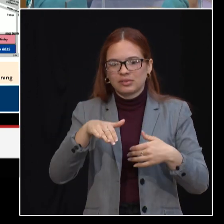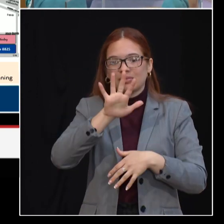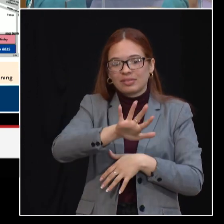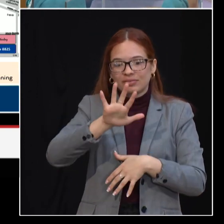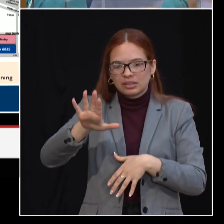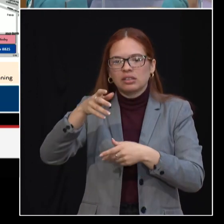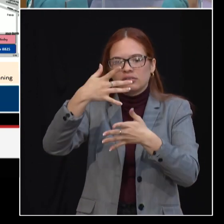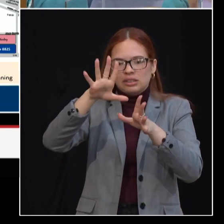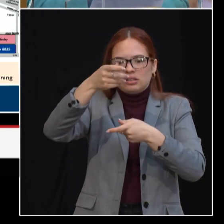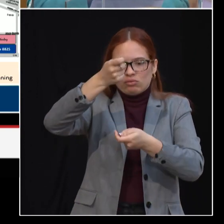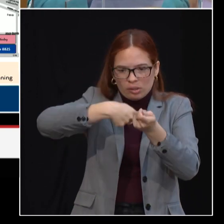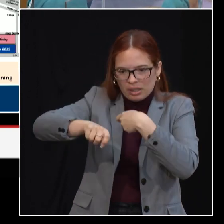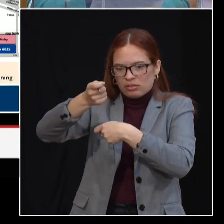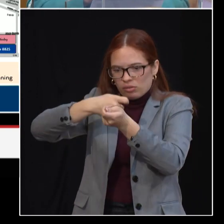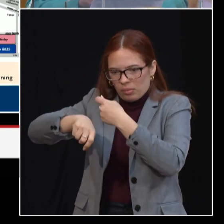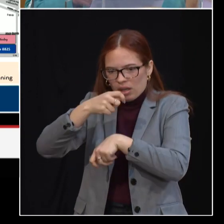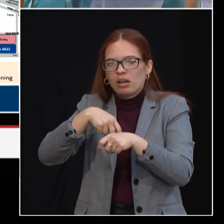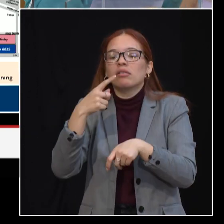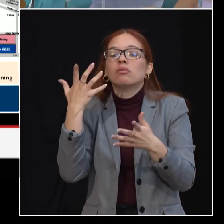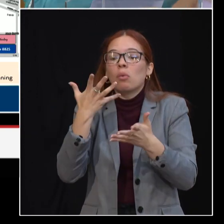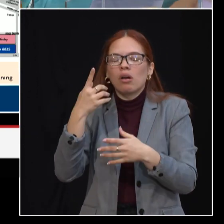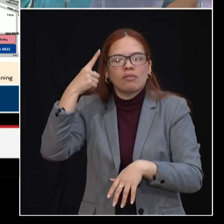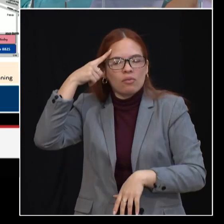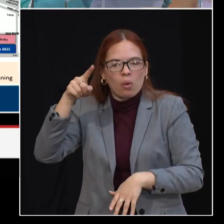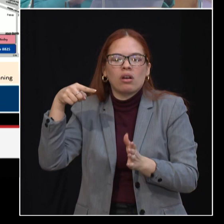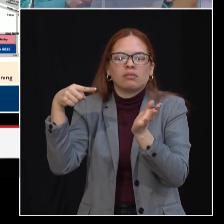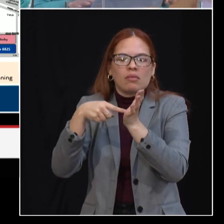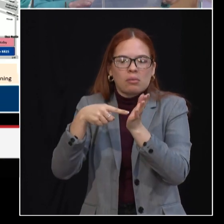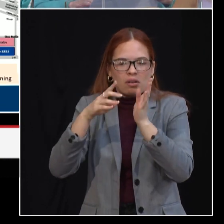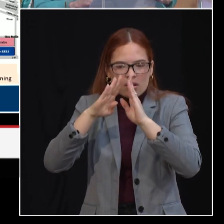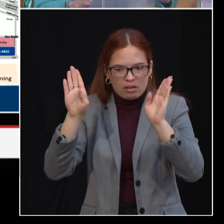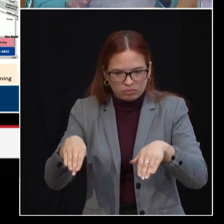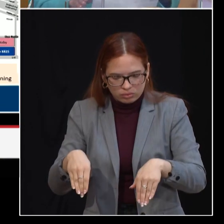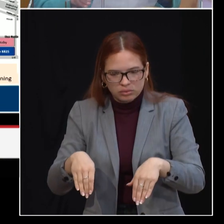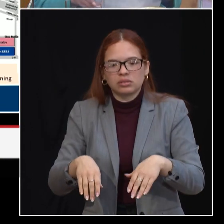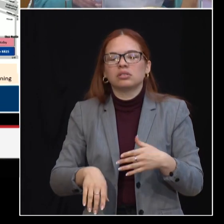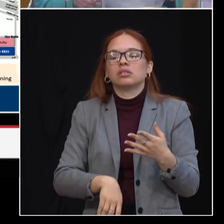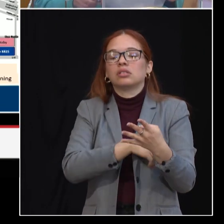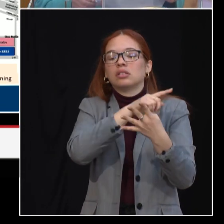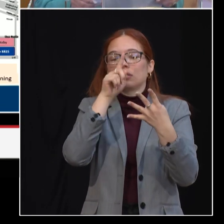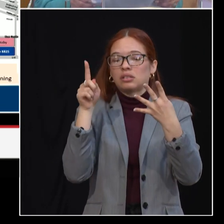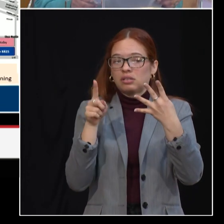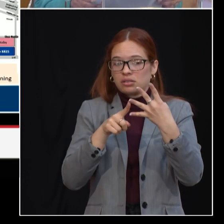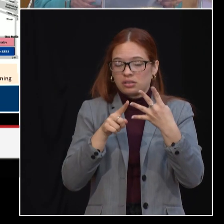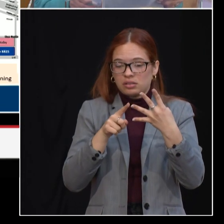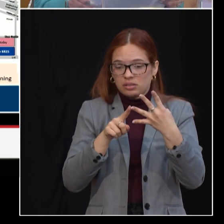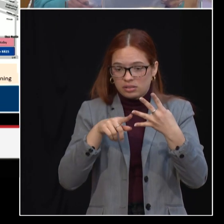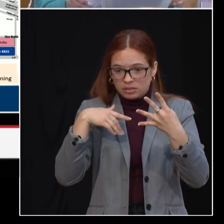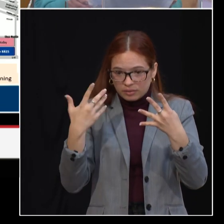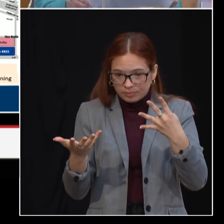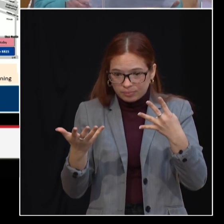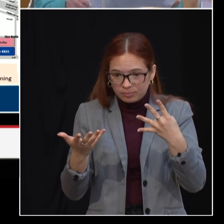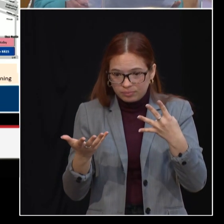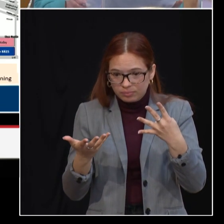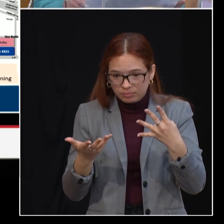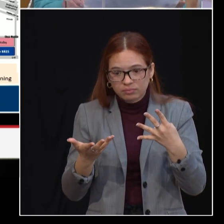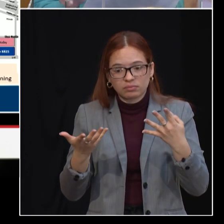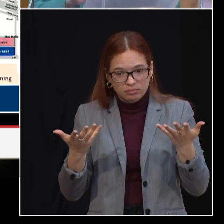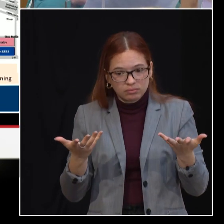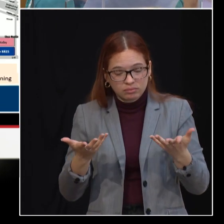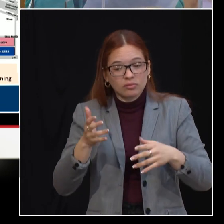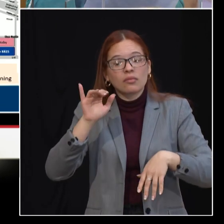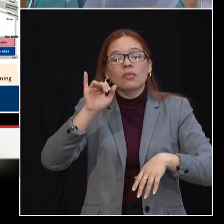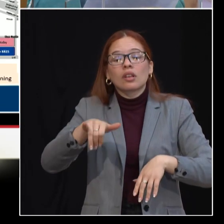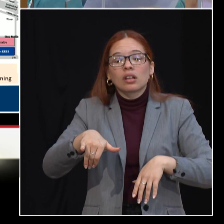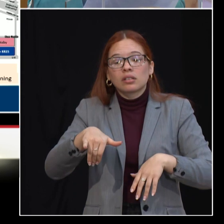units of affordable housing. Next slide is a companion lot as part of that development as well,